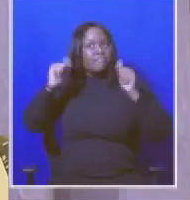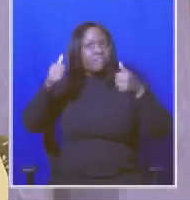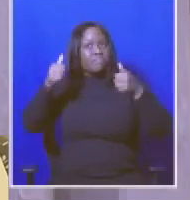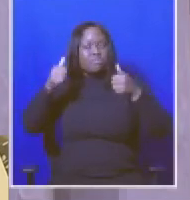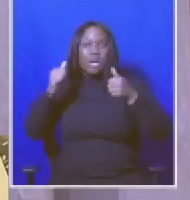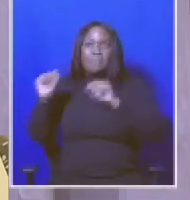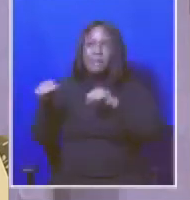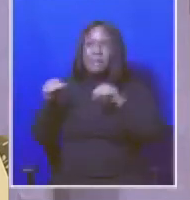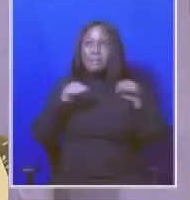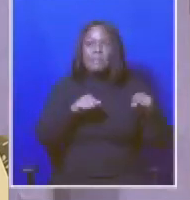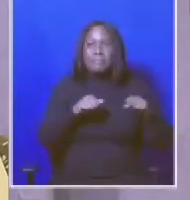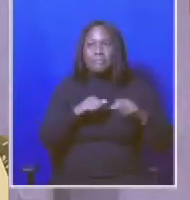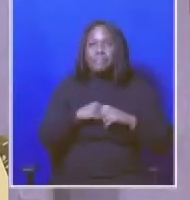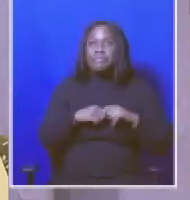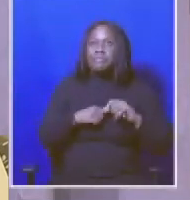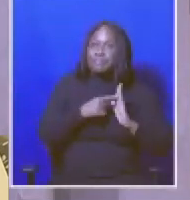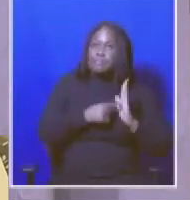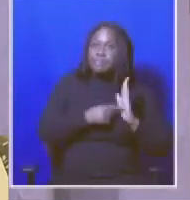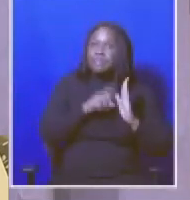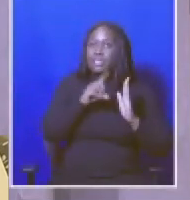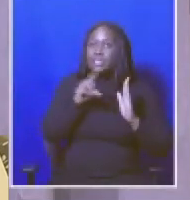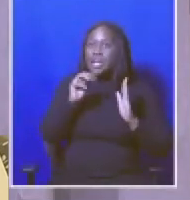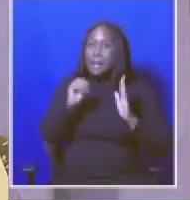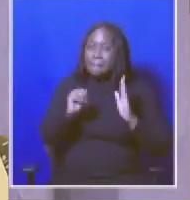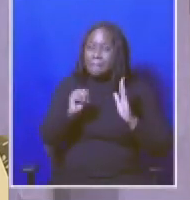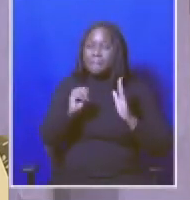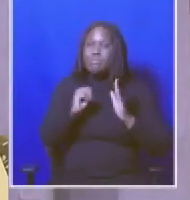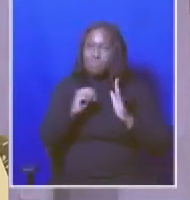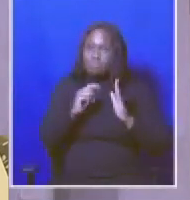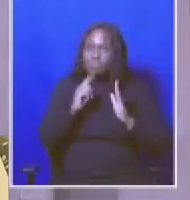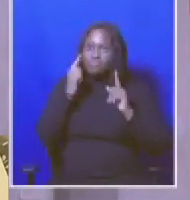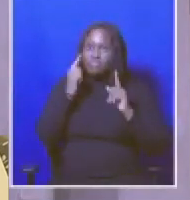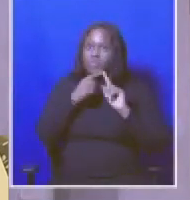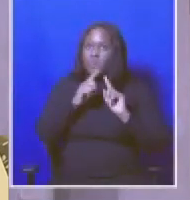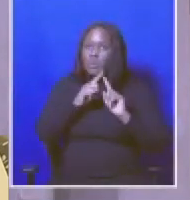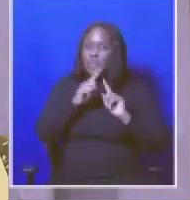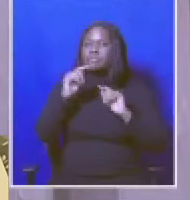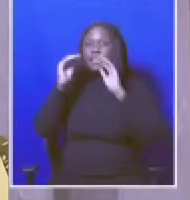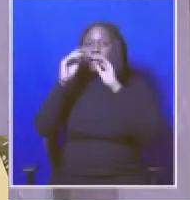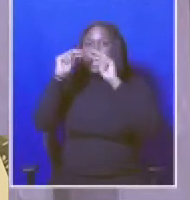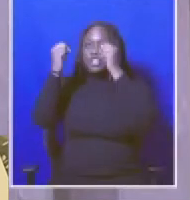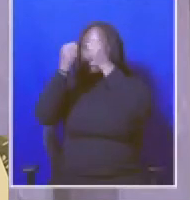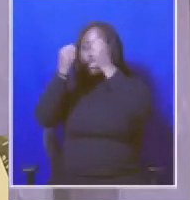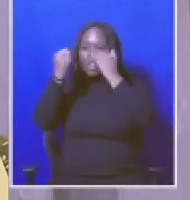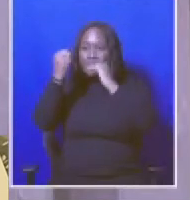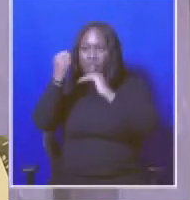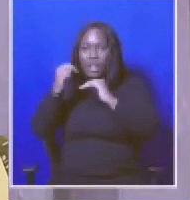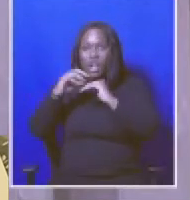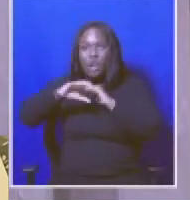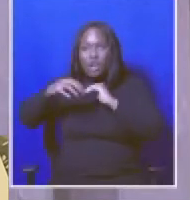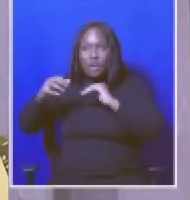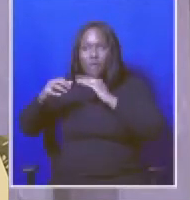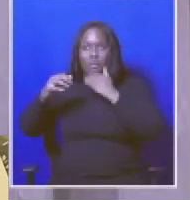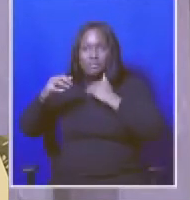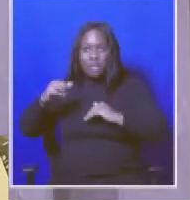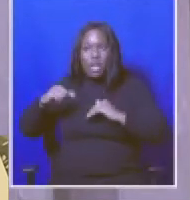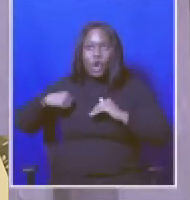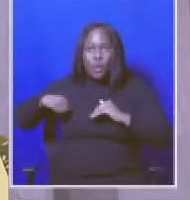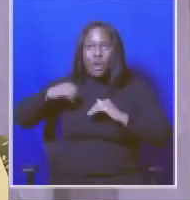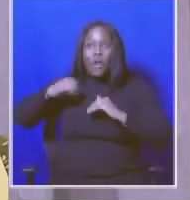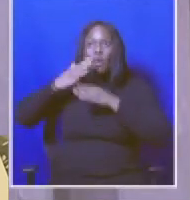embodies an approach by which the three spheres of government and state entities work in unison in